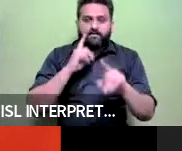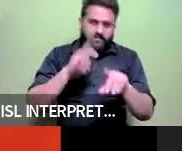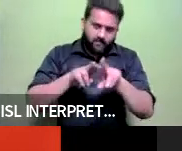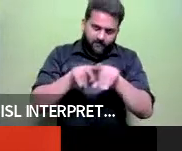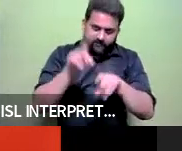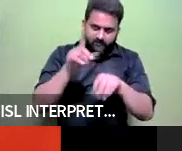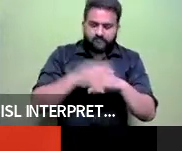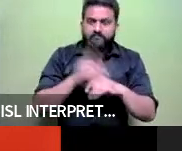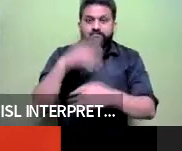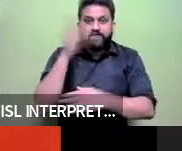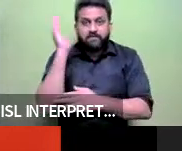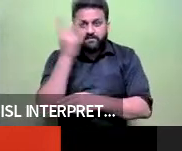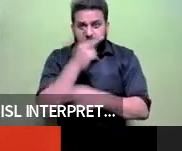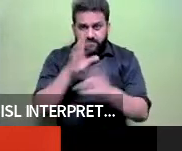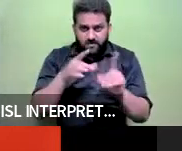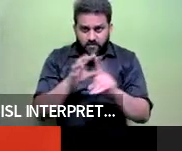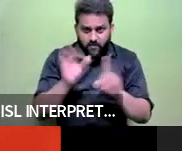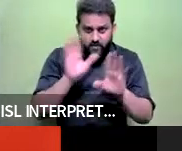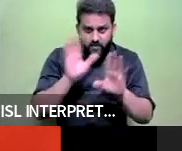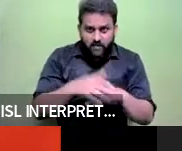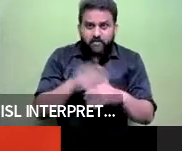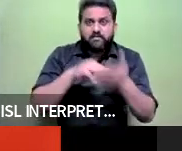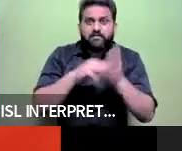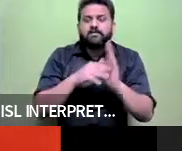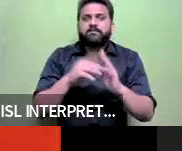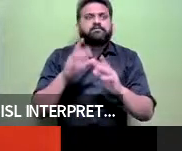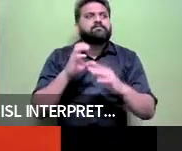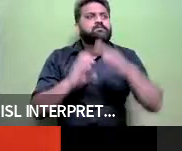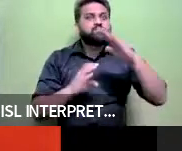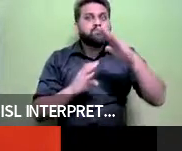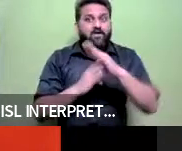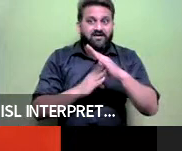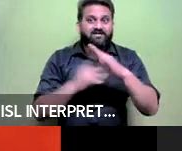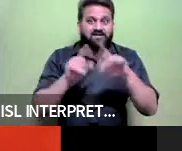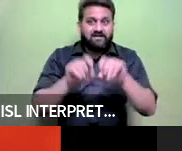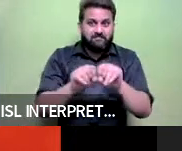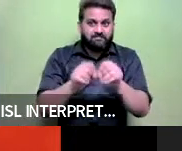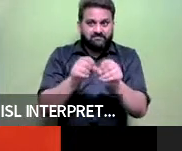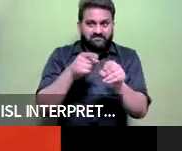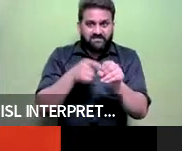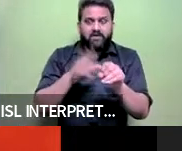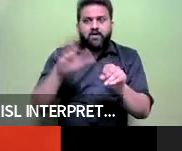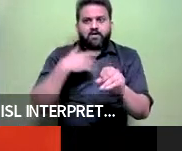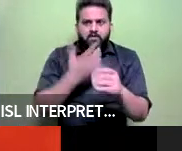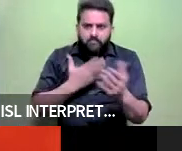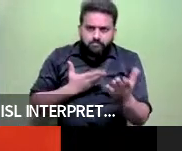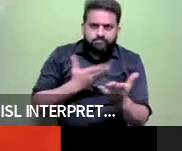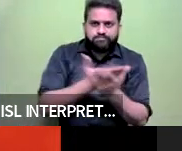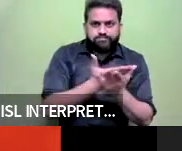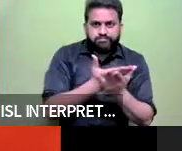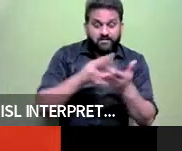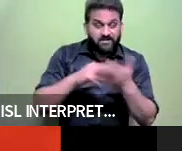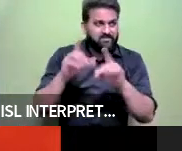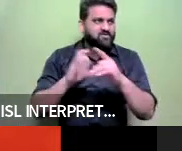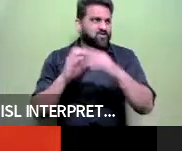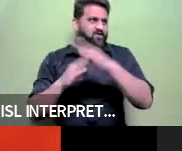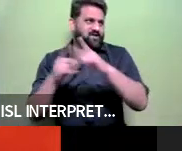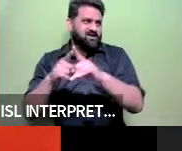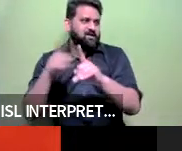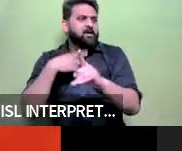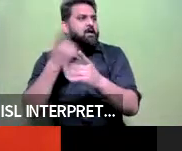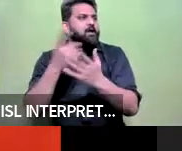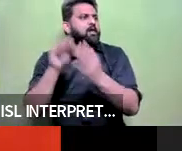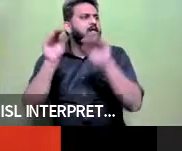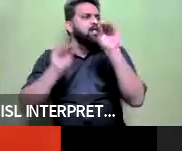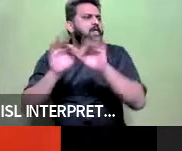presenting your case where the breach of contract is an issue, and you are contesting that the contract is not even formed,